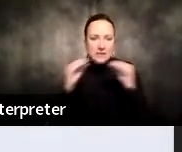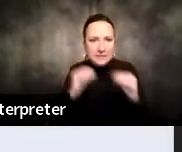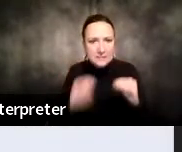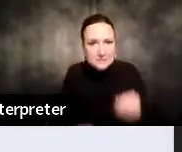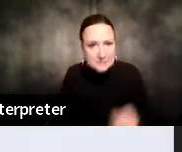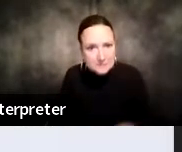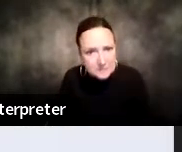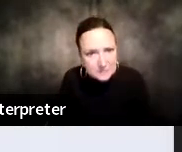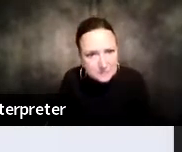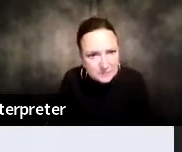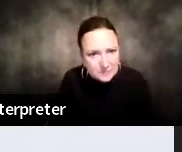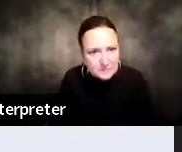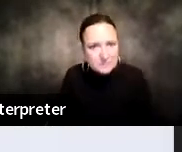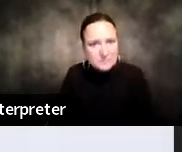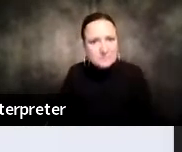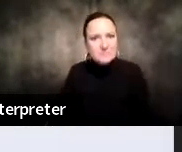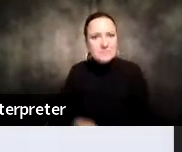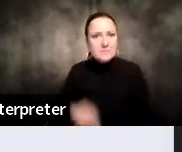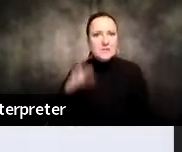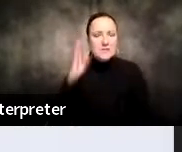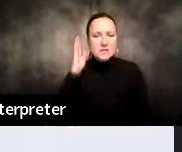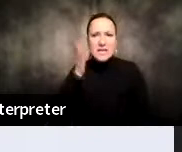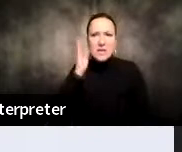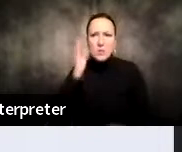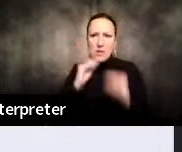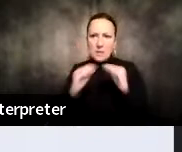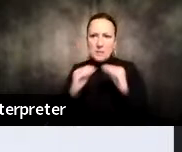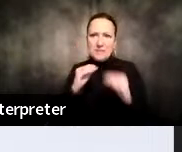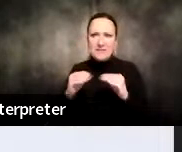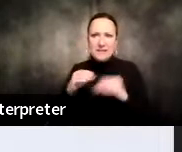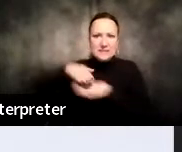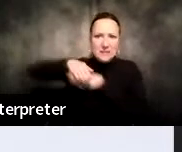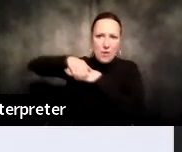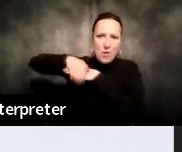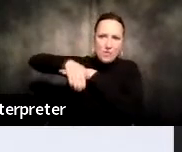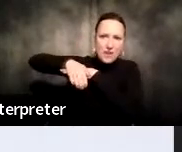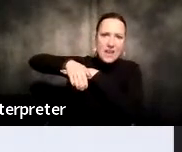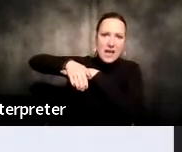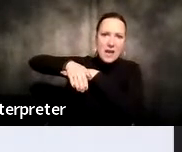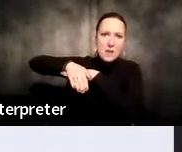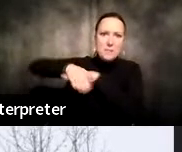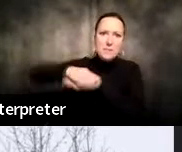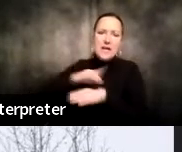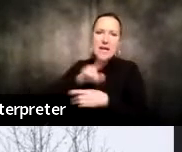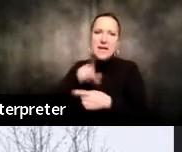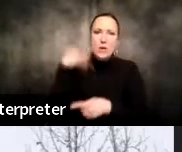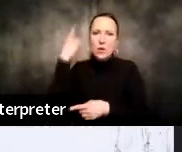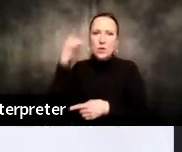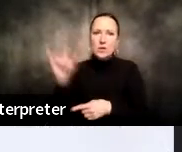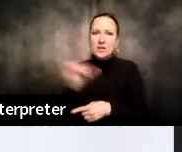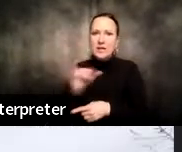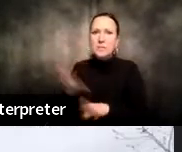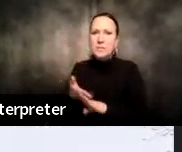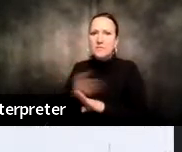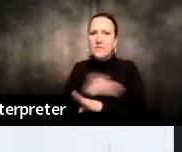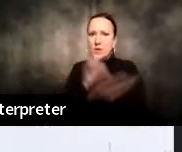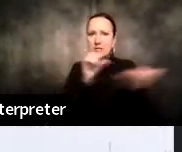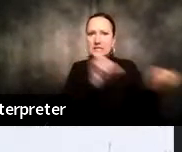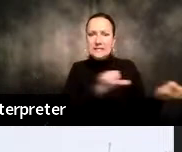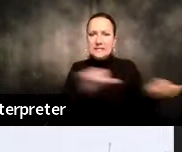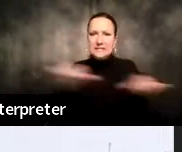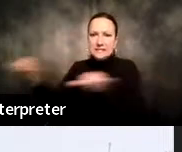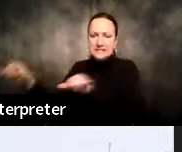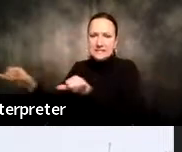architectural rooftop element will be restored eventually. It'll look just like it did before. Everything we're talking